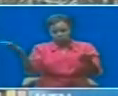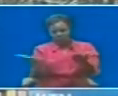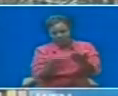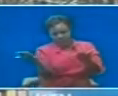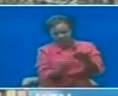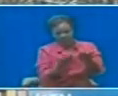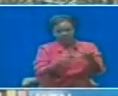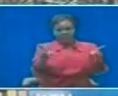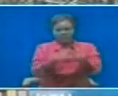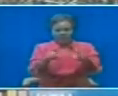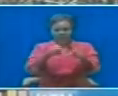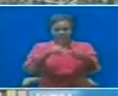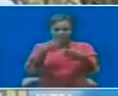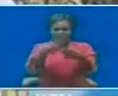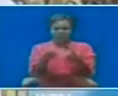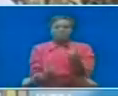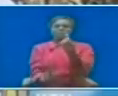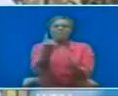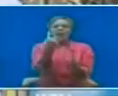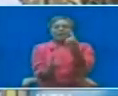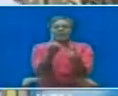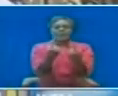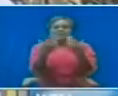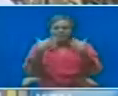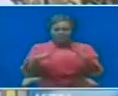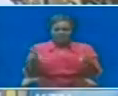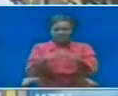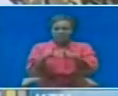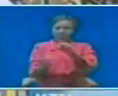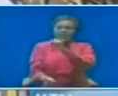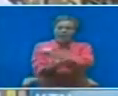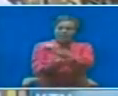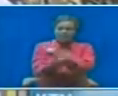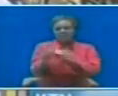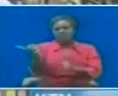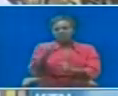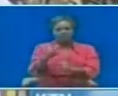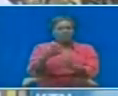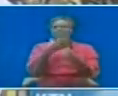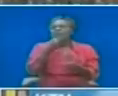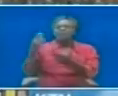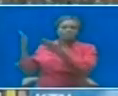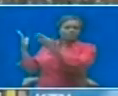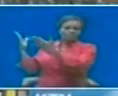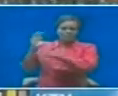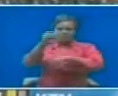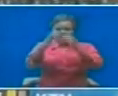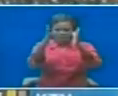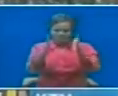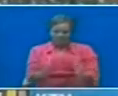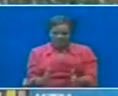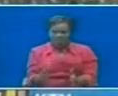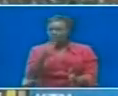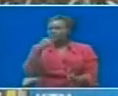land with Roundup and burn it, as advised by Minister of Agriculture. Charles Boyd, a farmer in Wasingishu